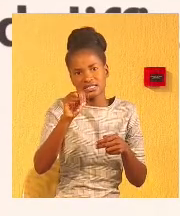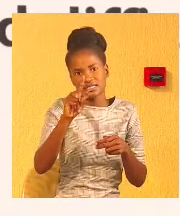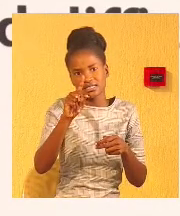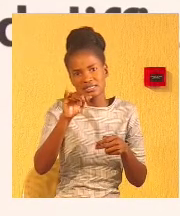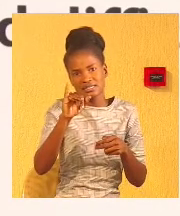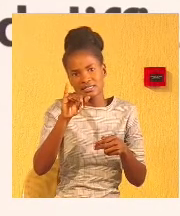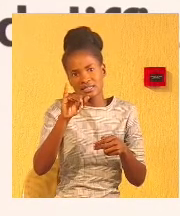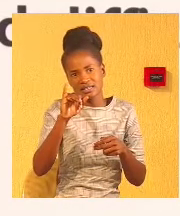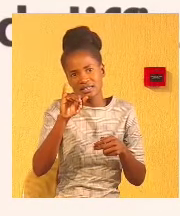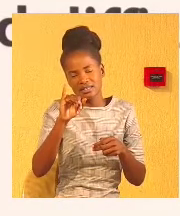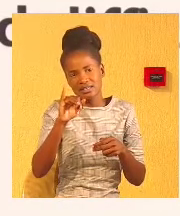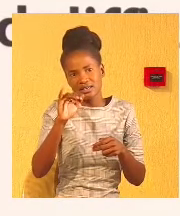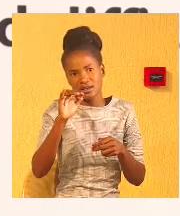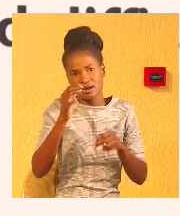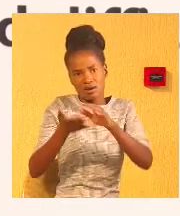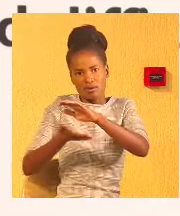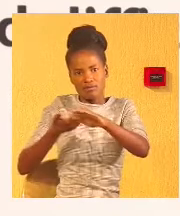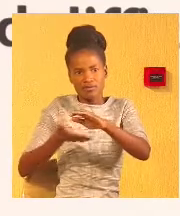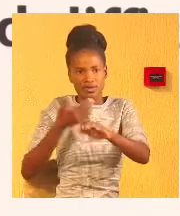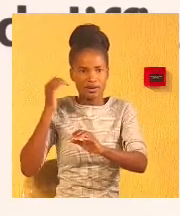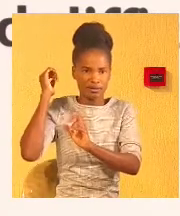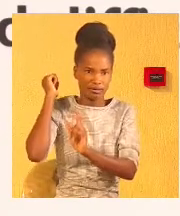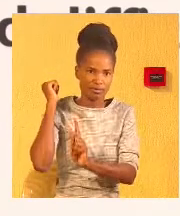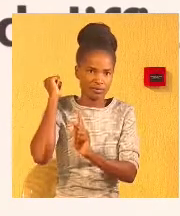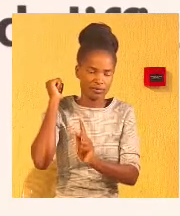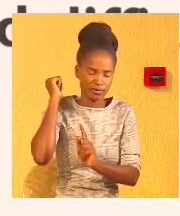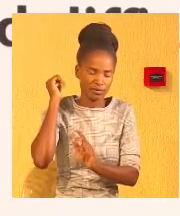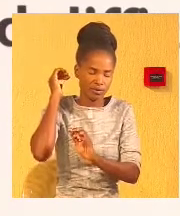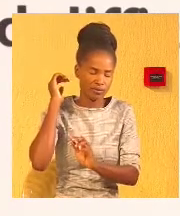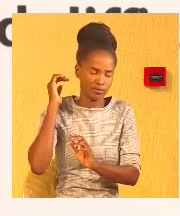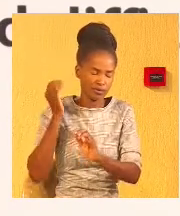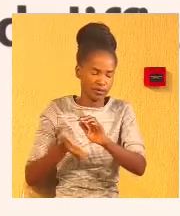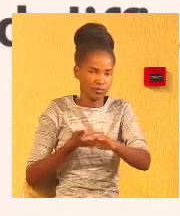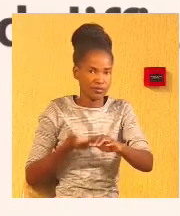Omsia, and up in Omahenene.